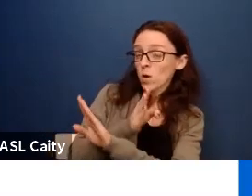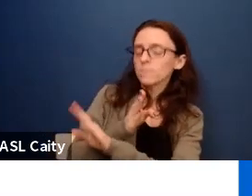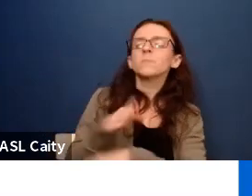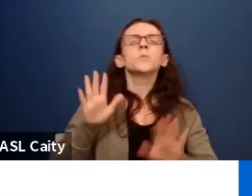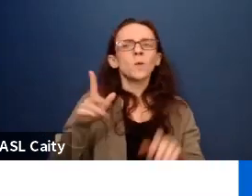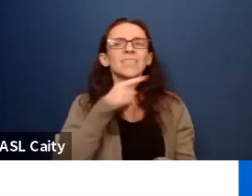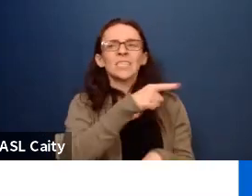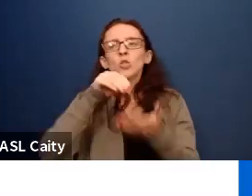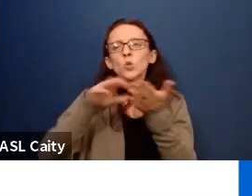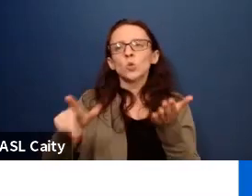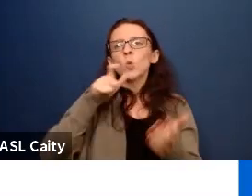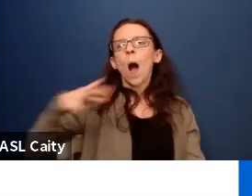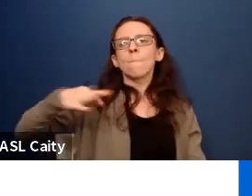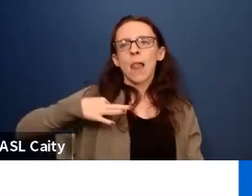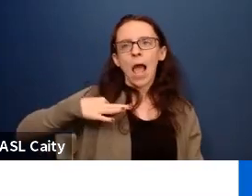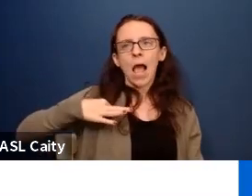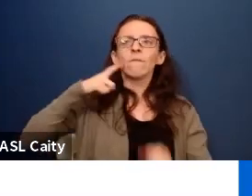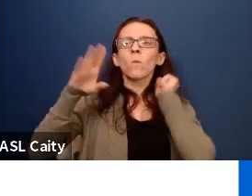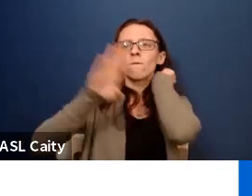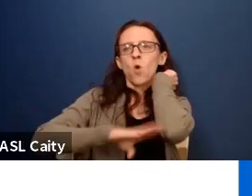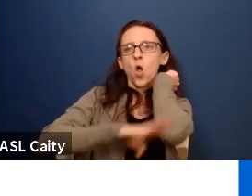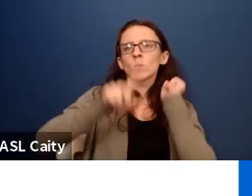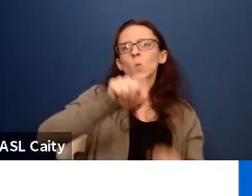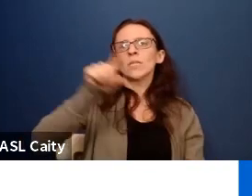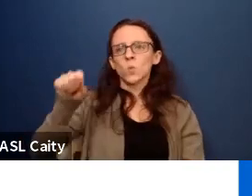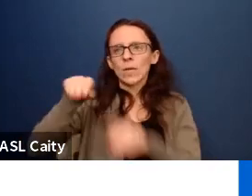applying for fall 2020 admission. Okay,